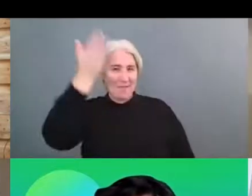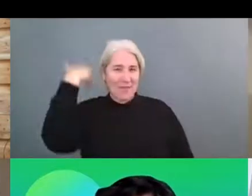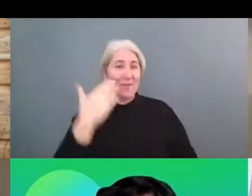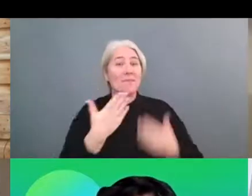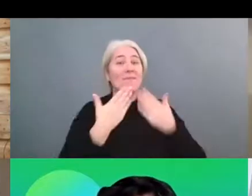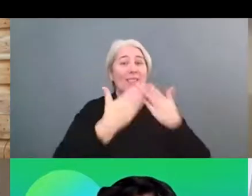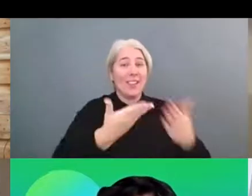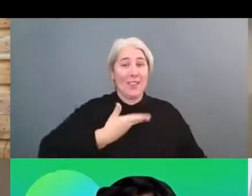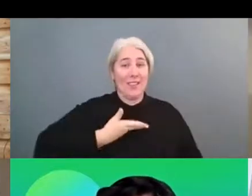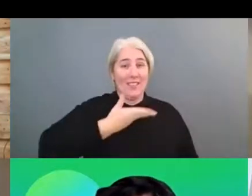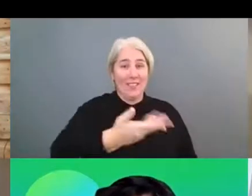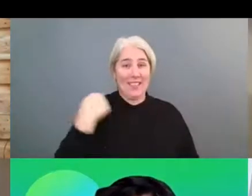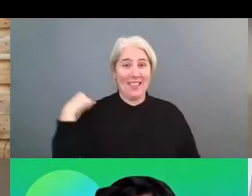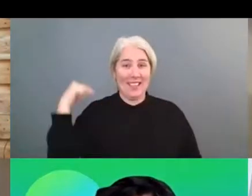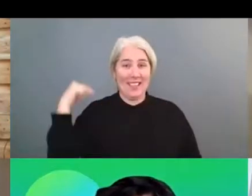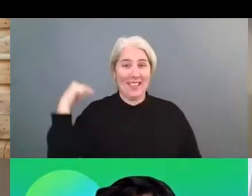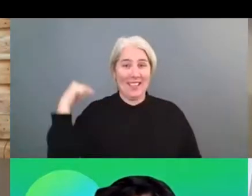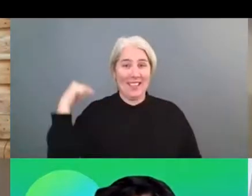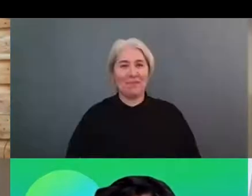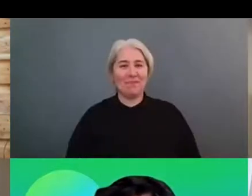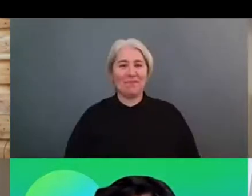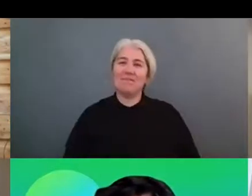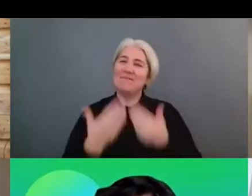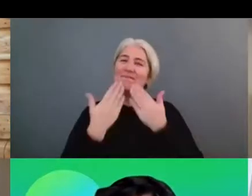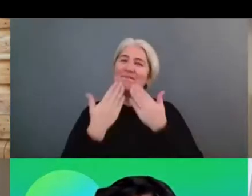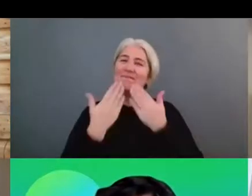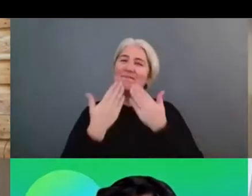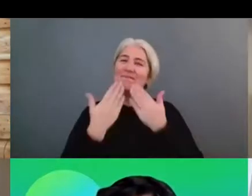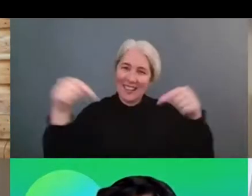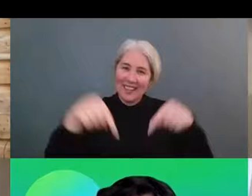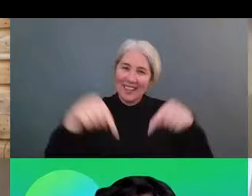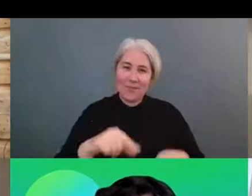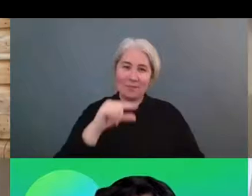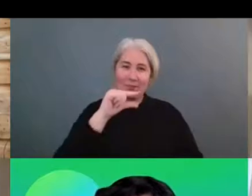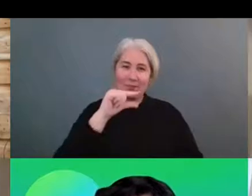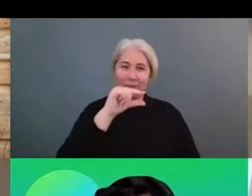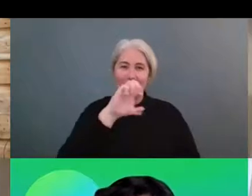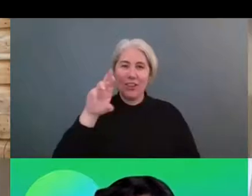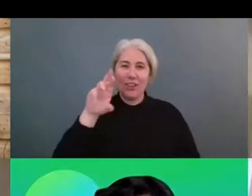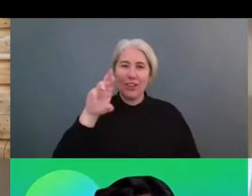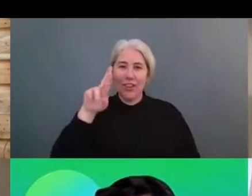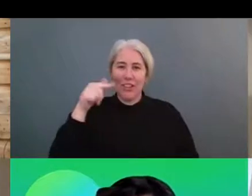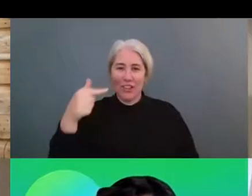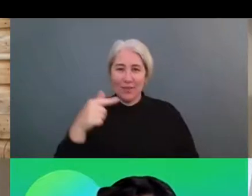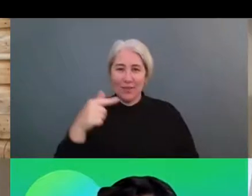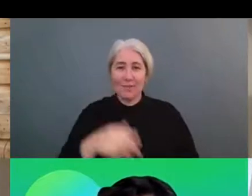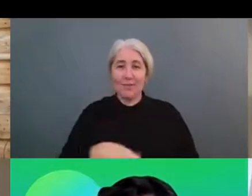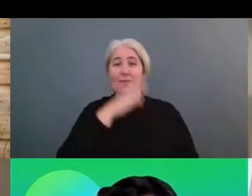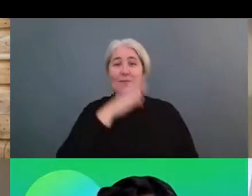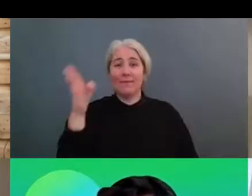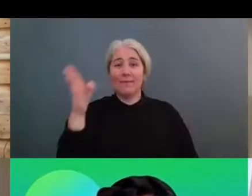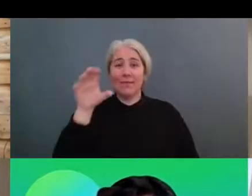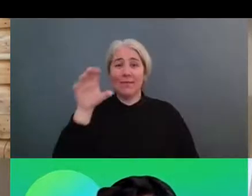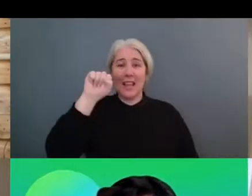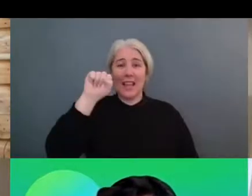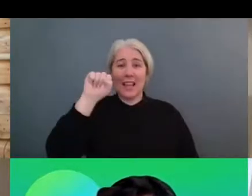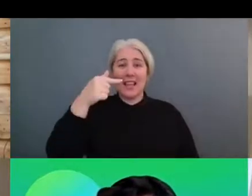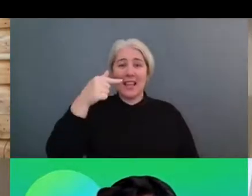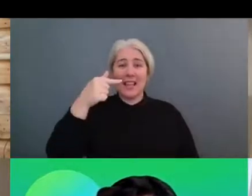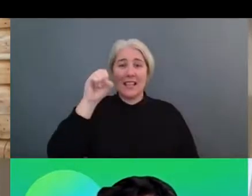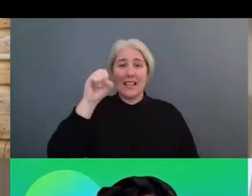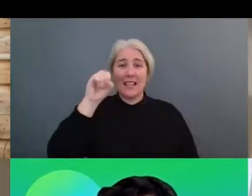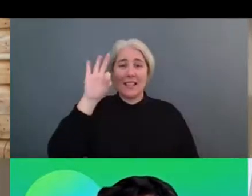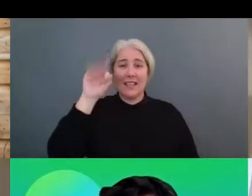us. Thanks for being with us, Geert. Stefan? Good morning, everybody. Thanks for